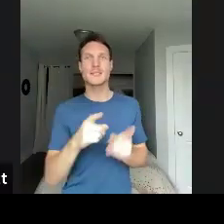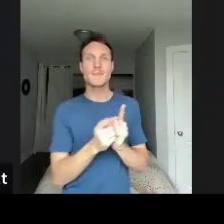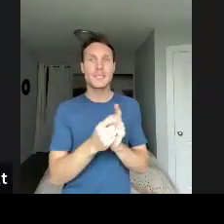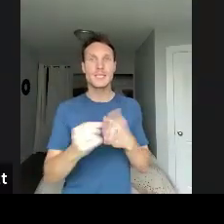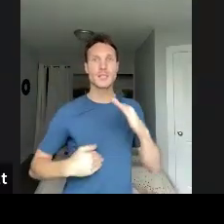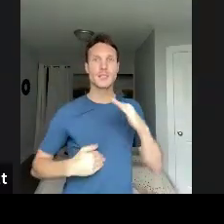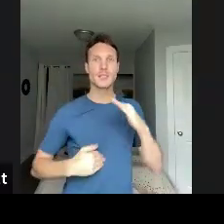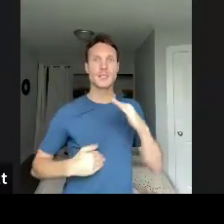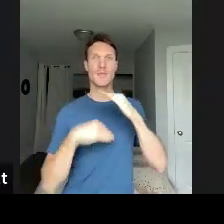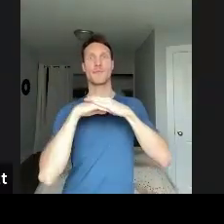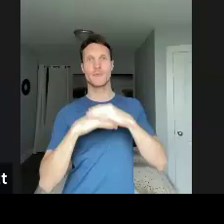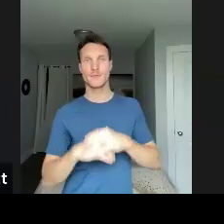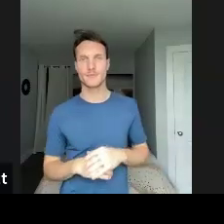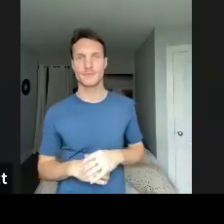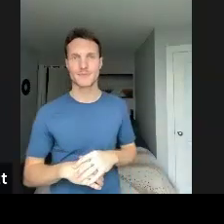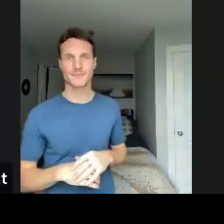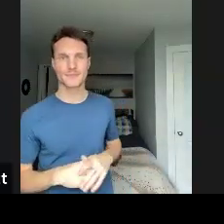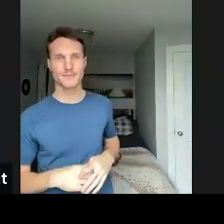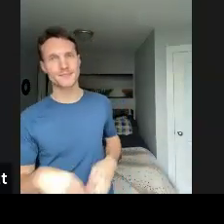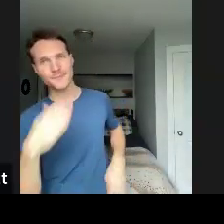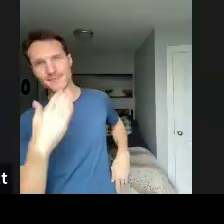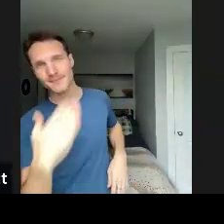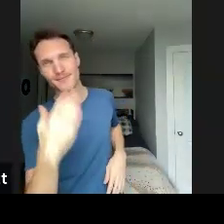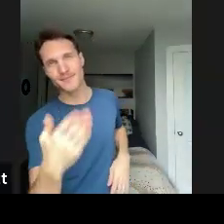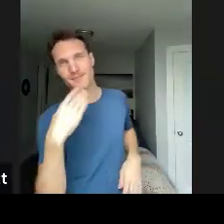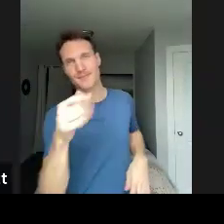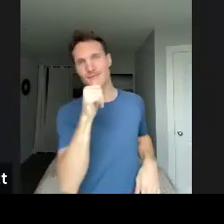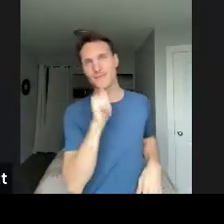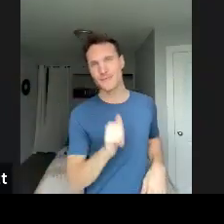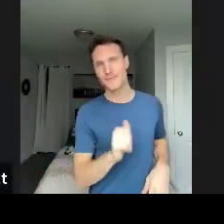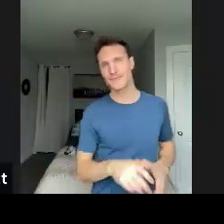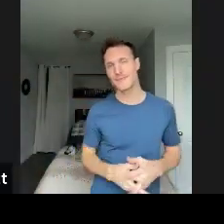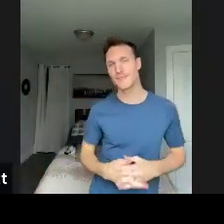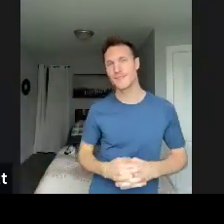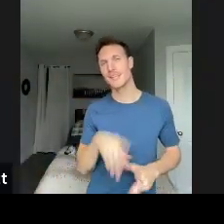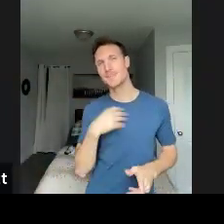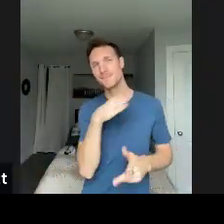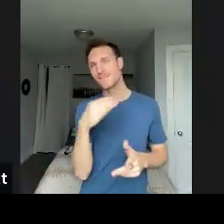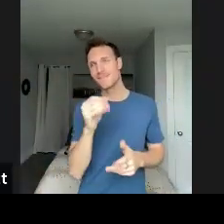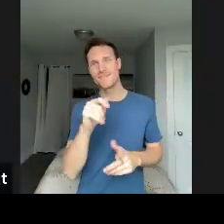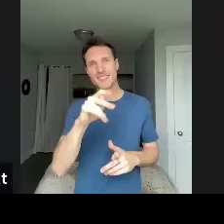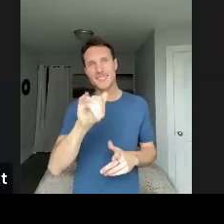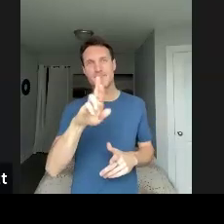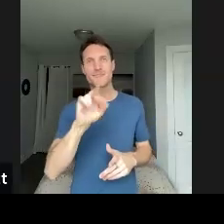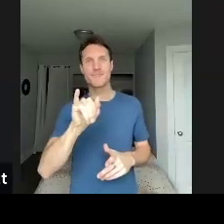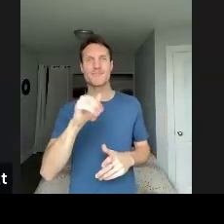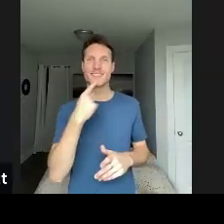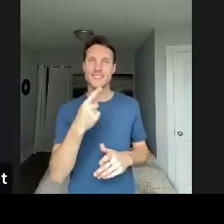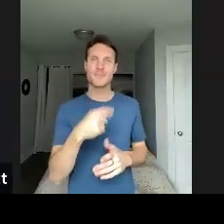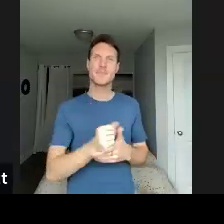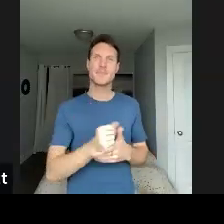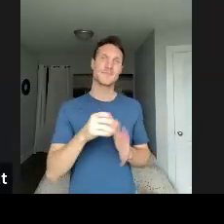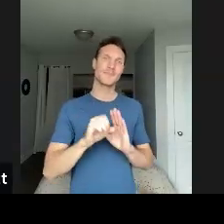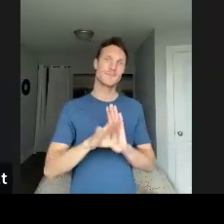And so, thank you for your patience with that. And as Carrie said, these meetings the recordings are posted